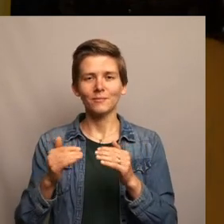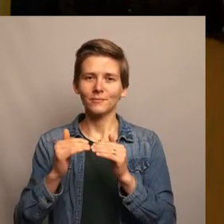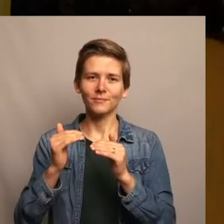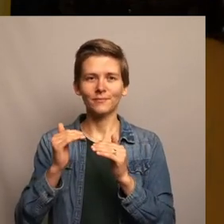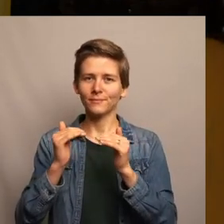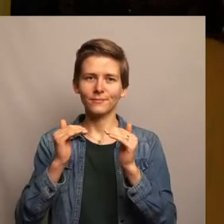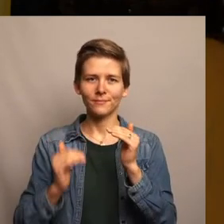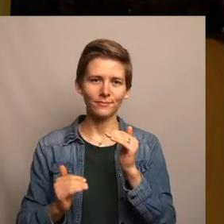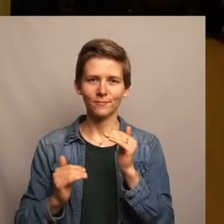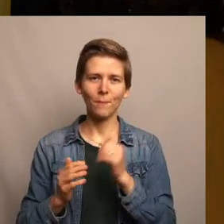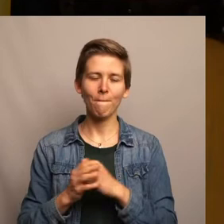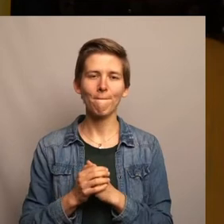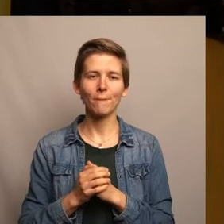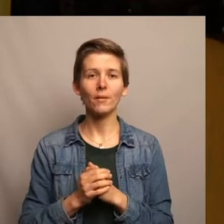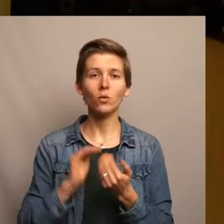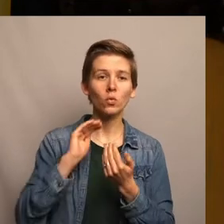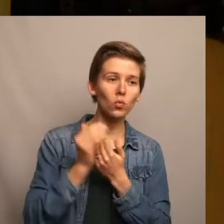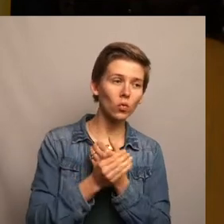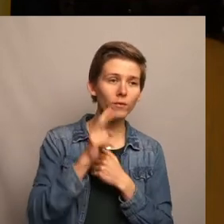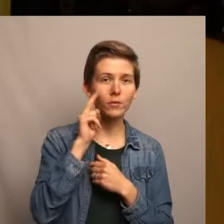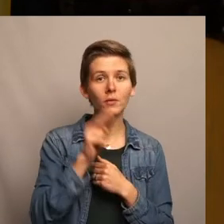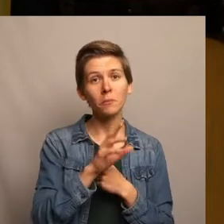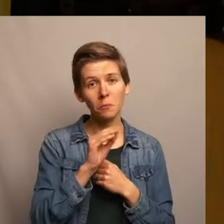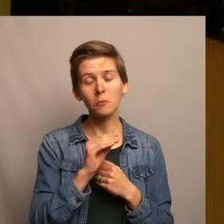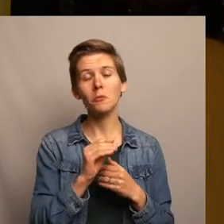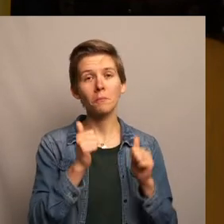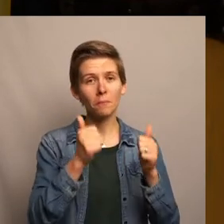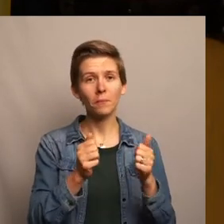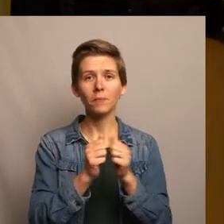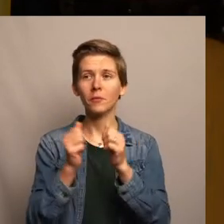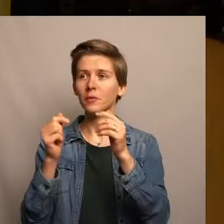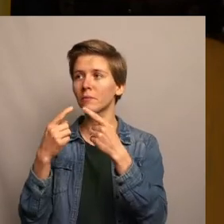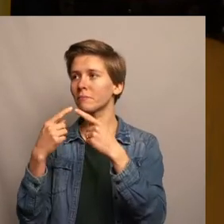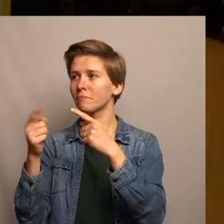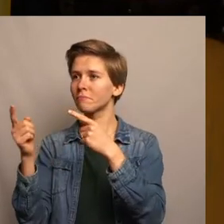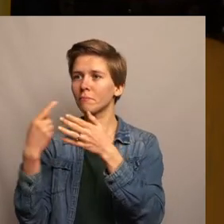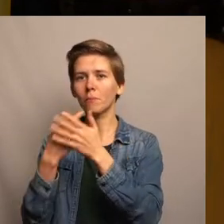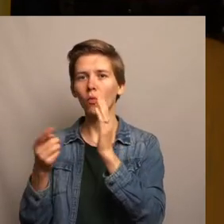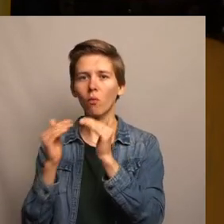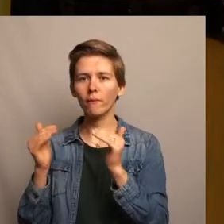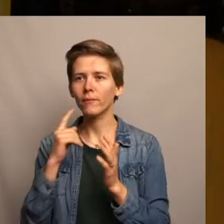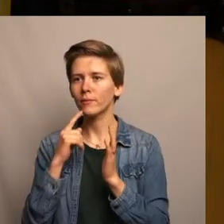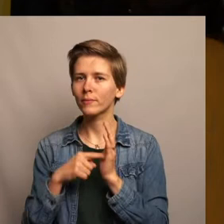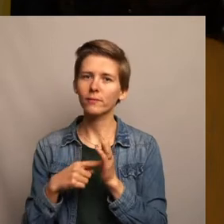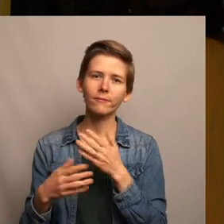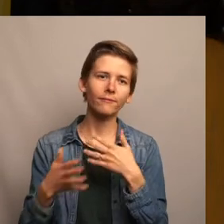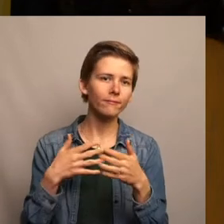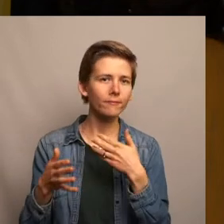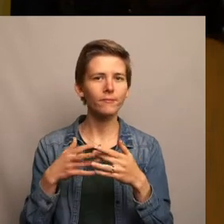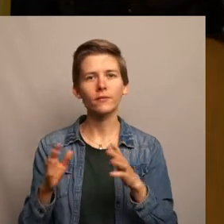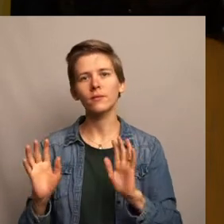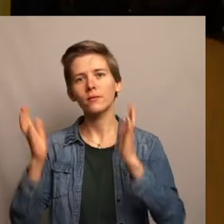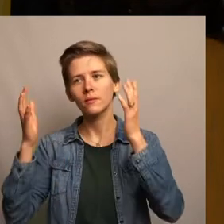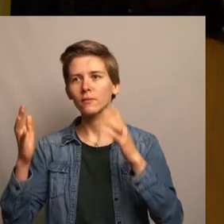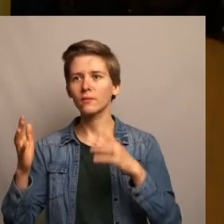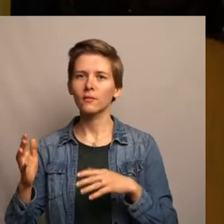About safety, probably, yes, but other level on work, working, studying, living